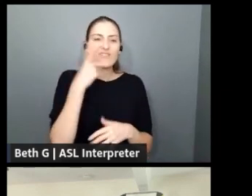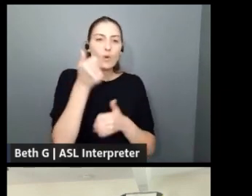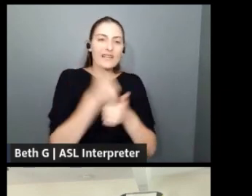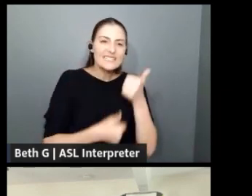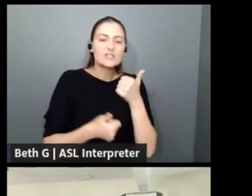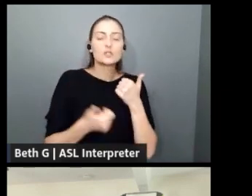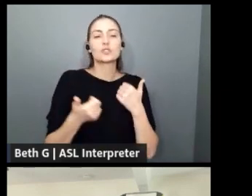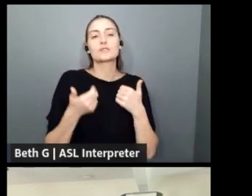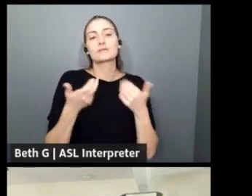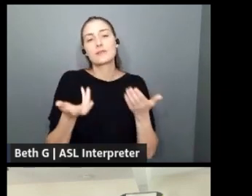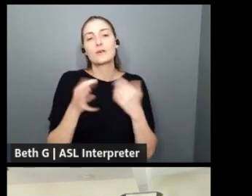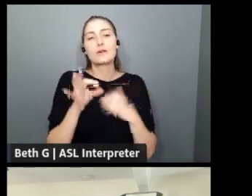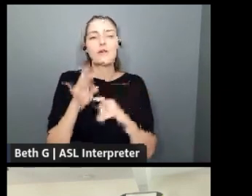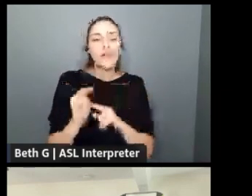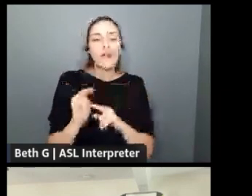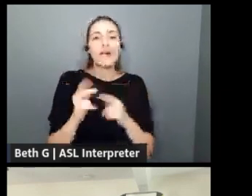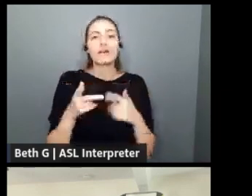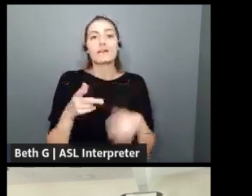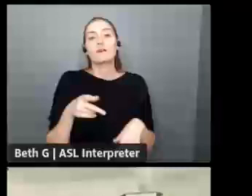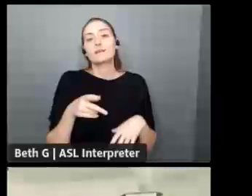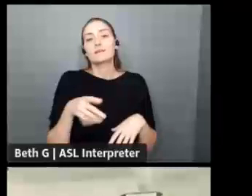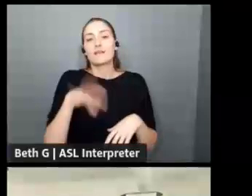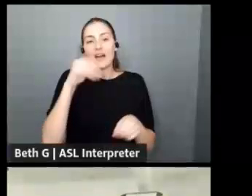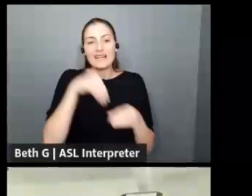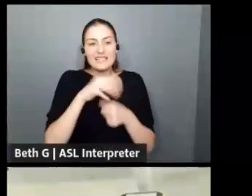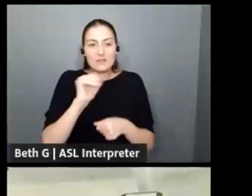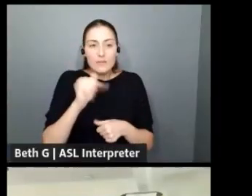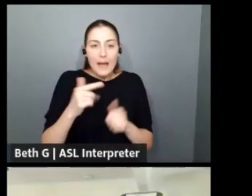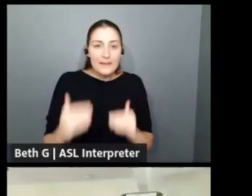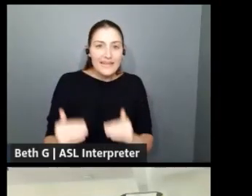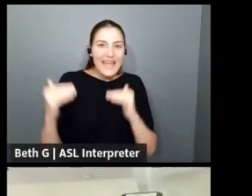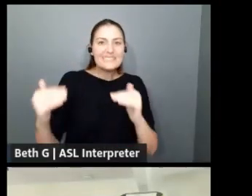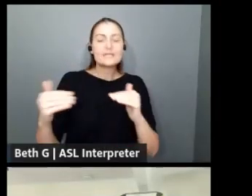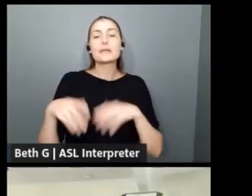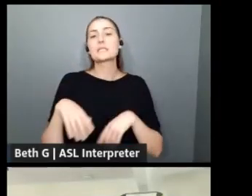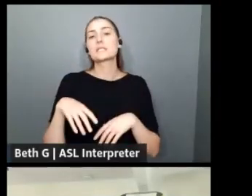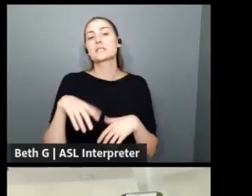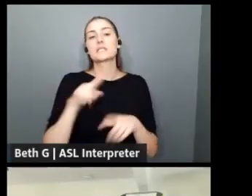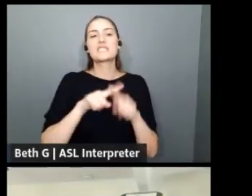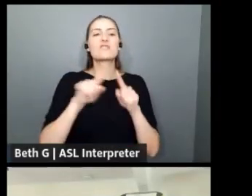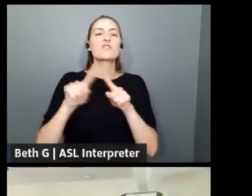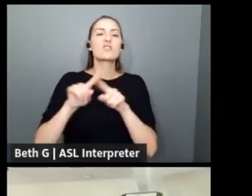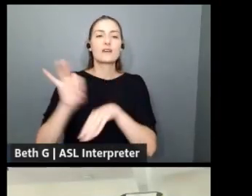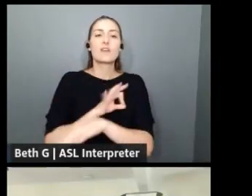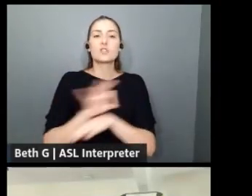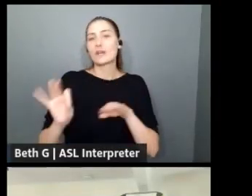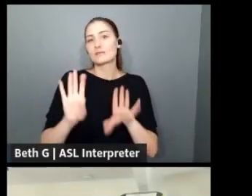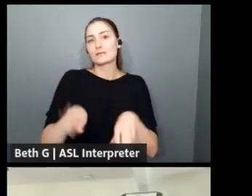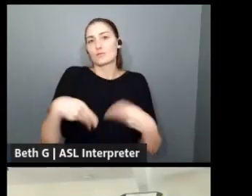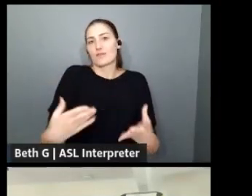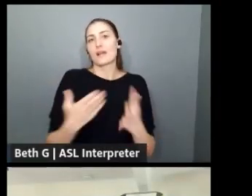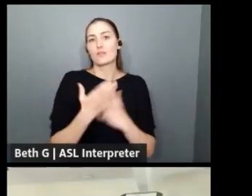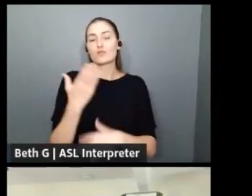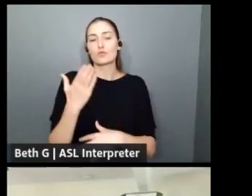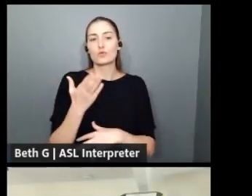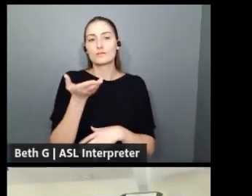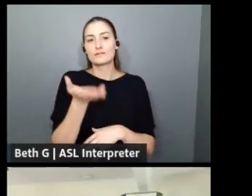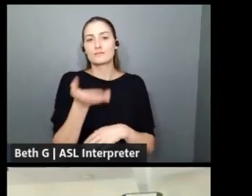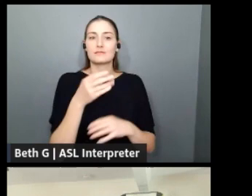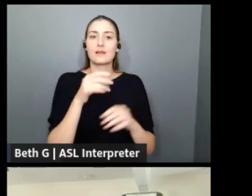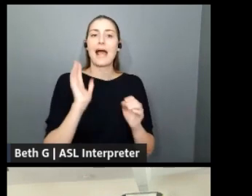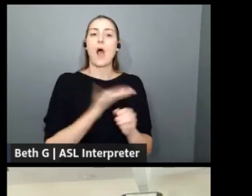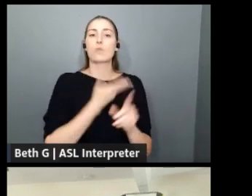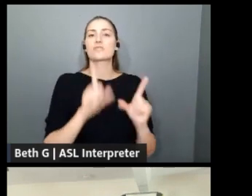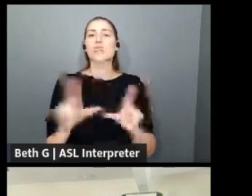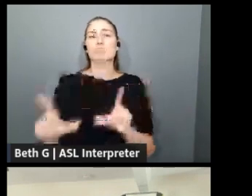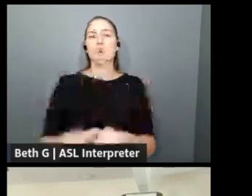FN length, find and map enhancements, are other like functionalities that are provided through the extensions transform.